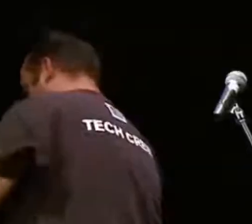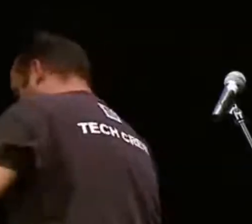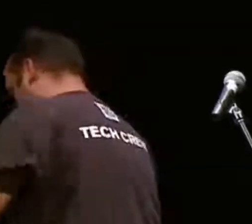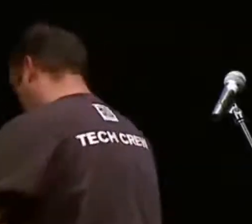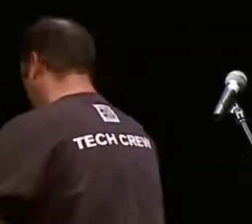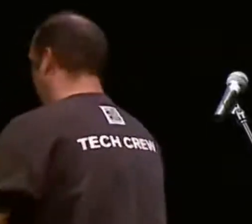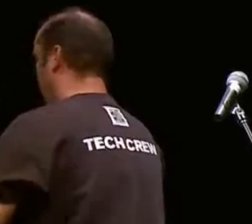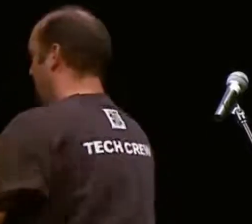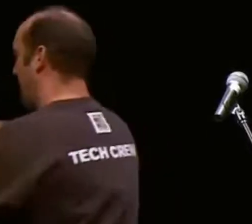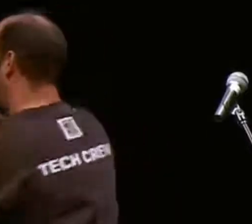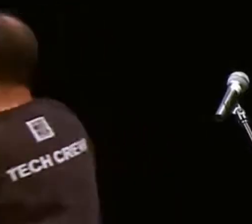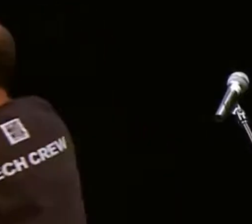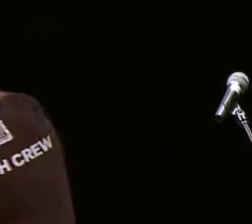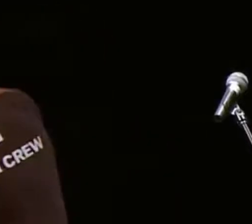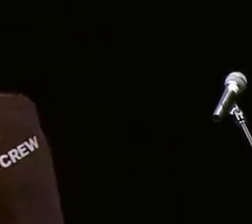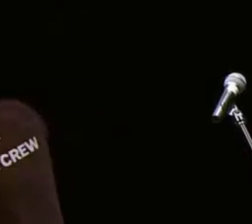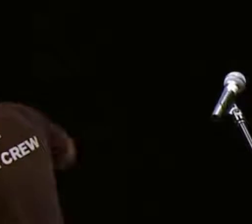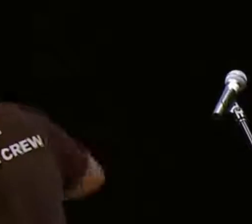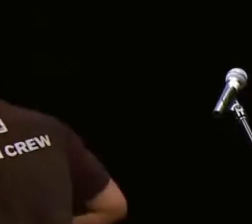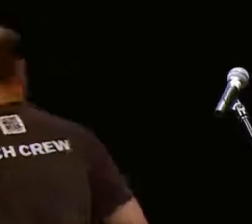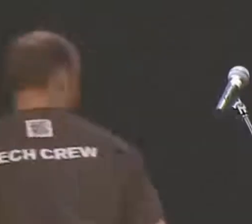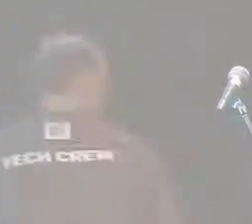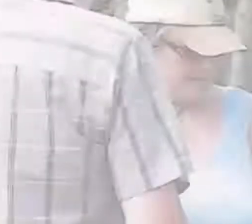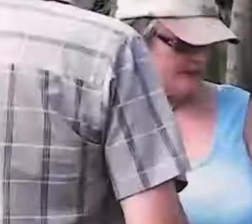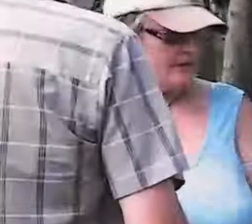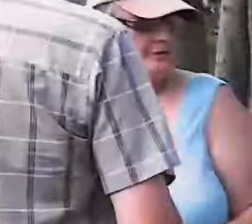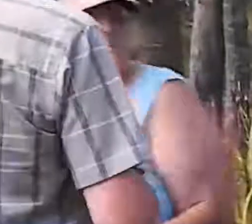Having a good time. How are you guys feeling? Feeling good?